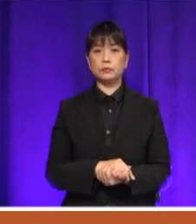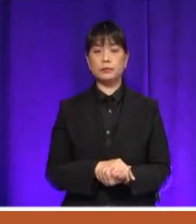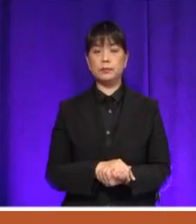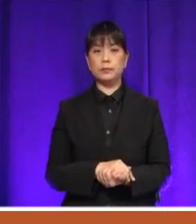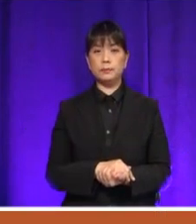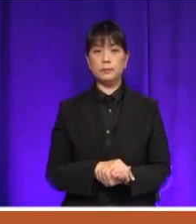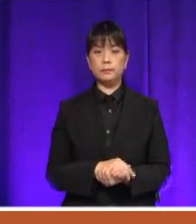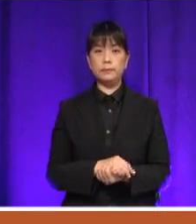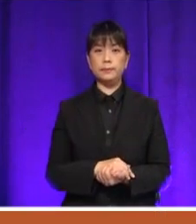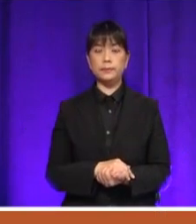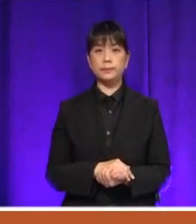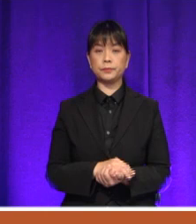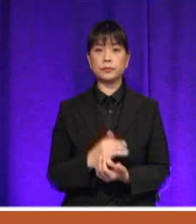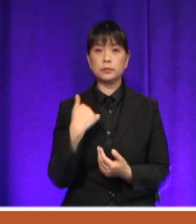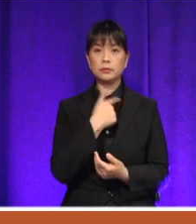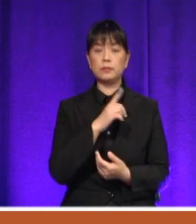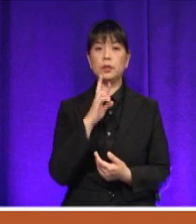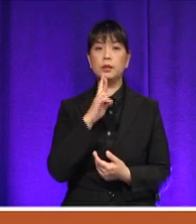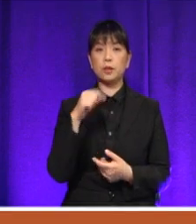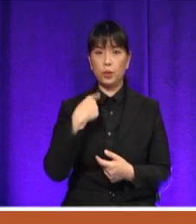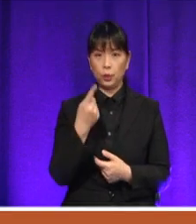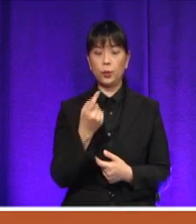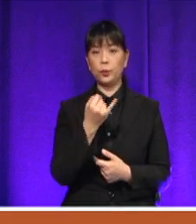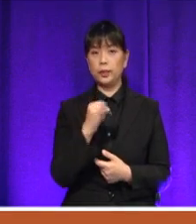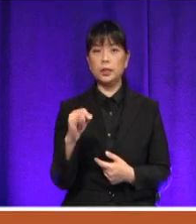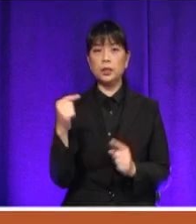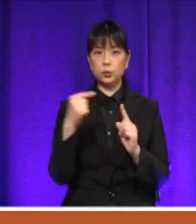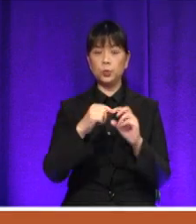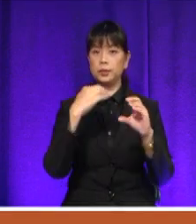All right. Have a look at the situation that's on your screen.